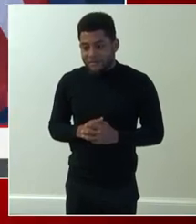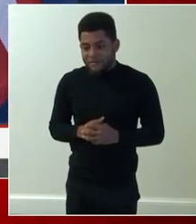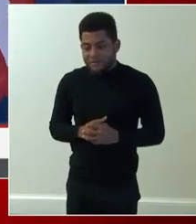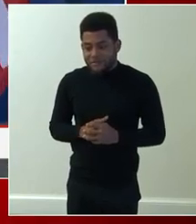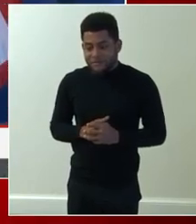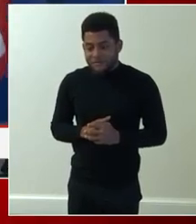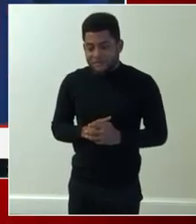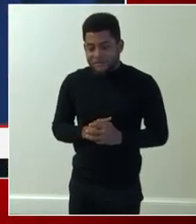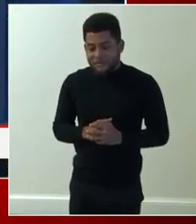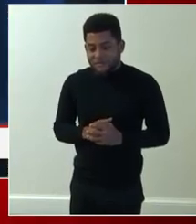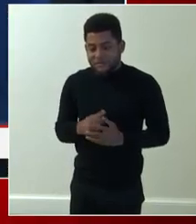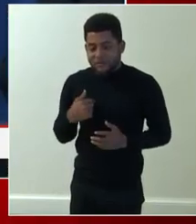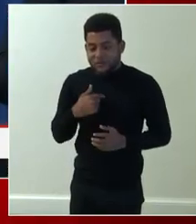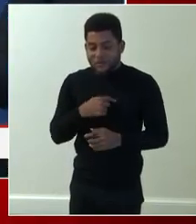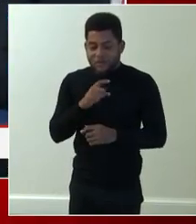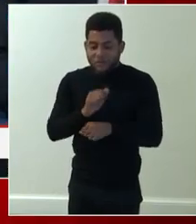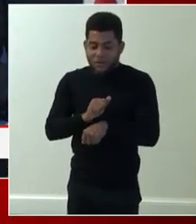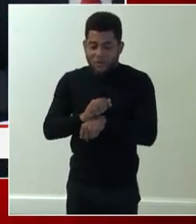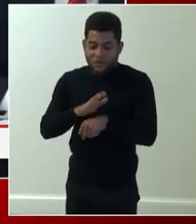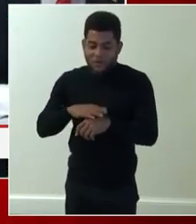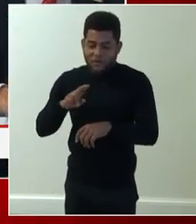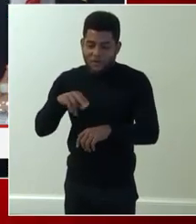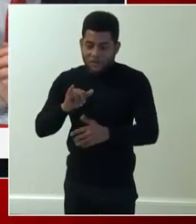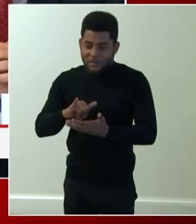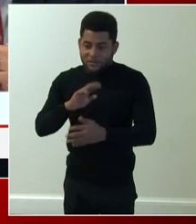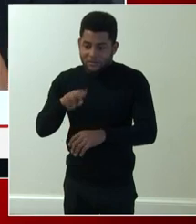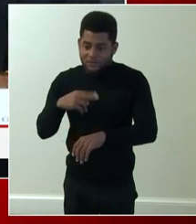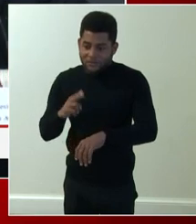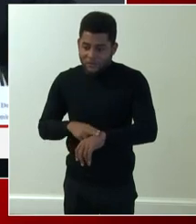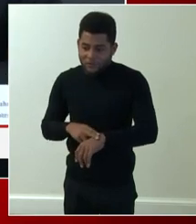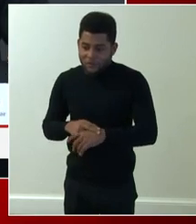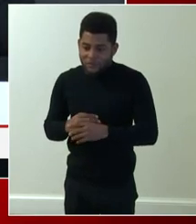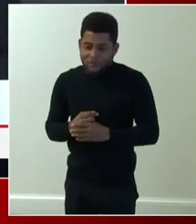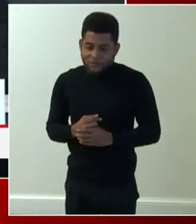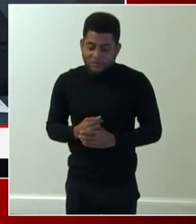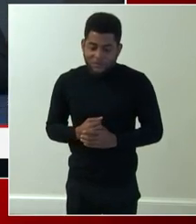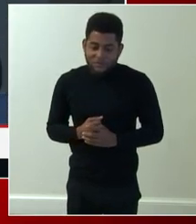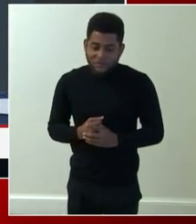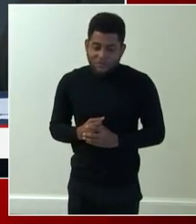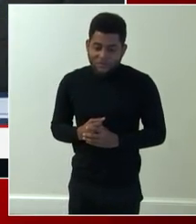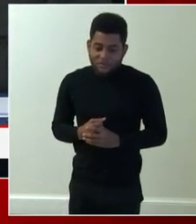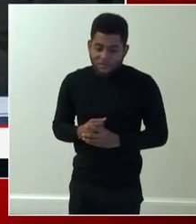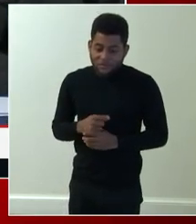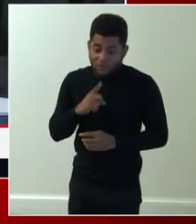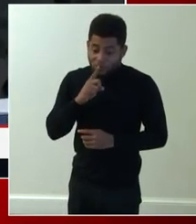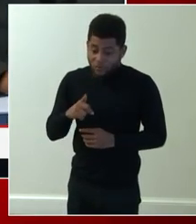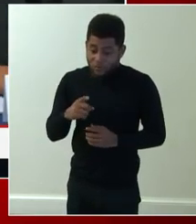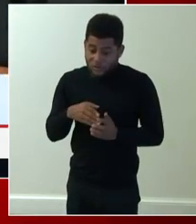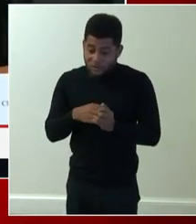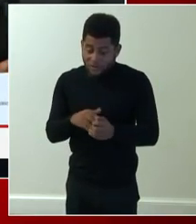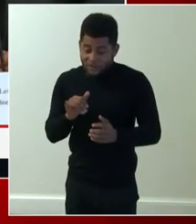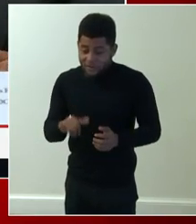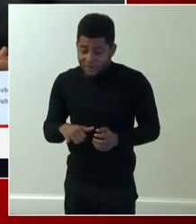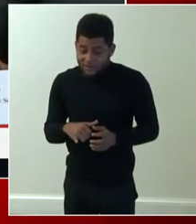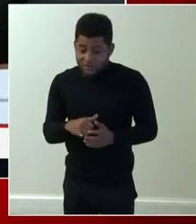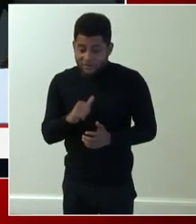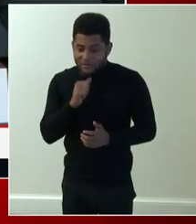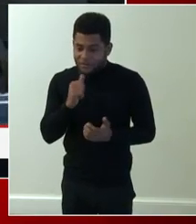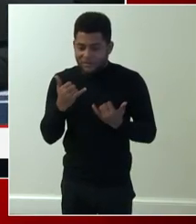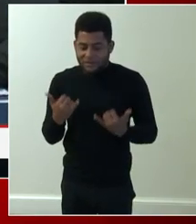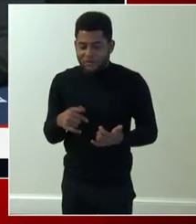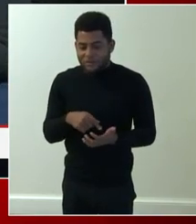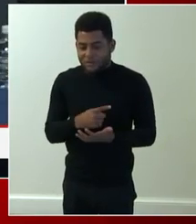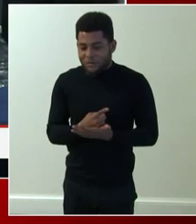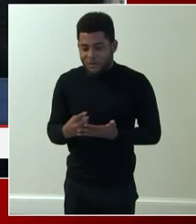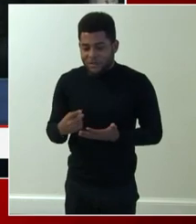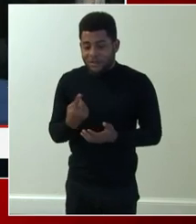aiming to test 20% across our testing program in schools. Aiming. So are you meeting that? Is that I don't have this week's current metric. Last week we were